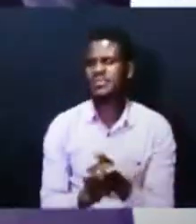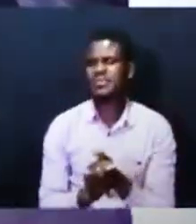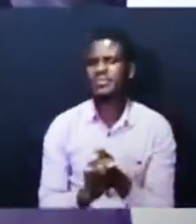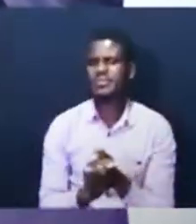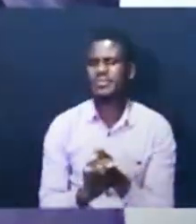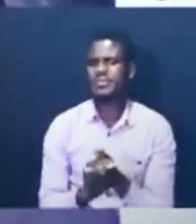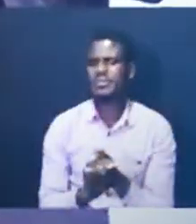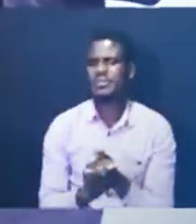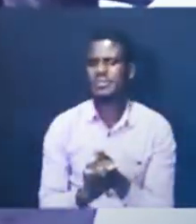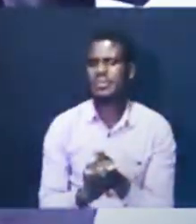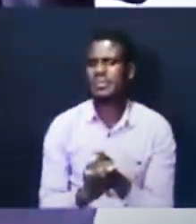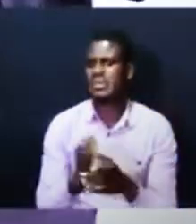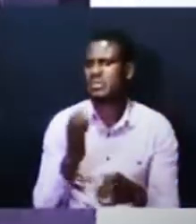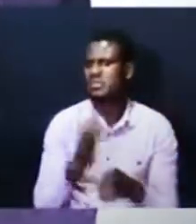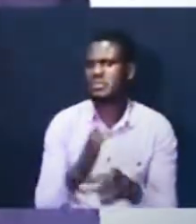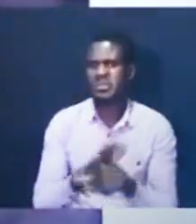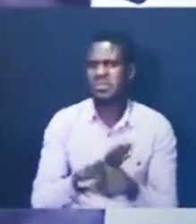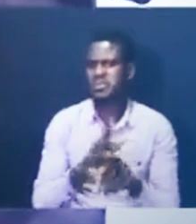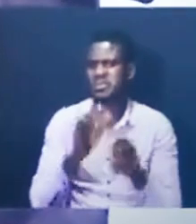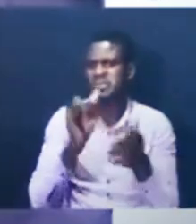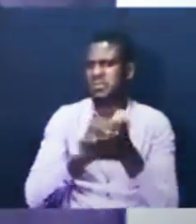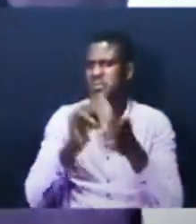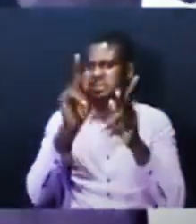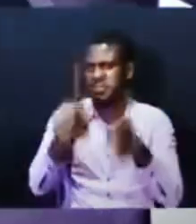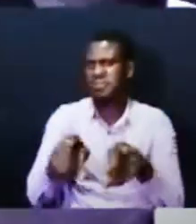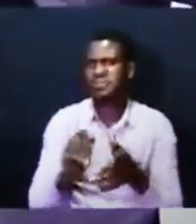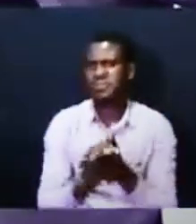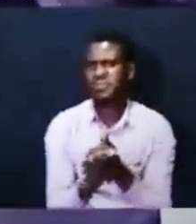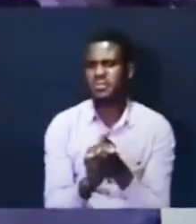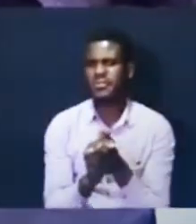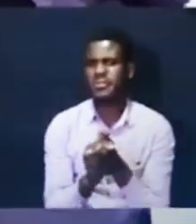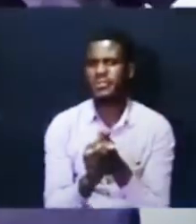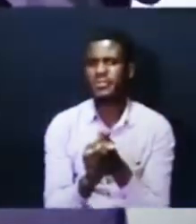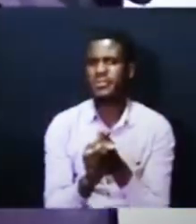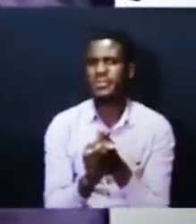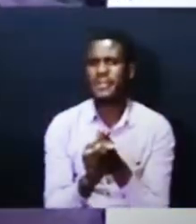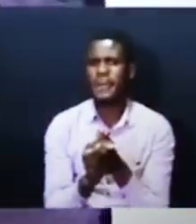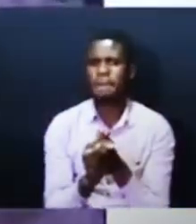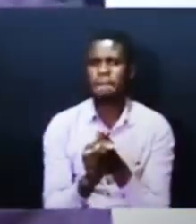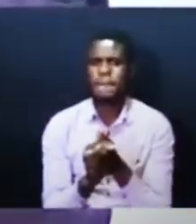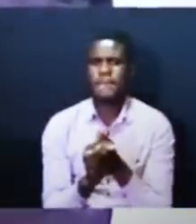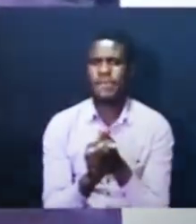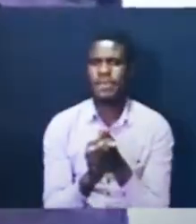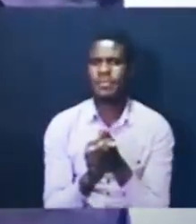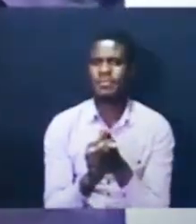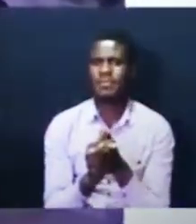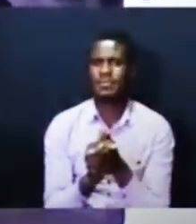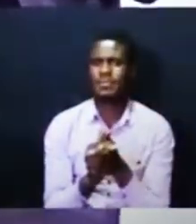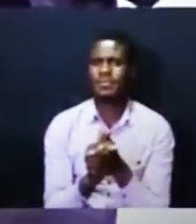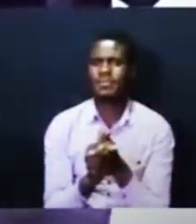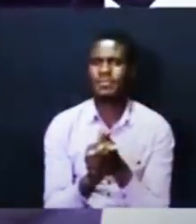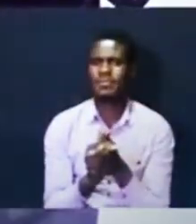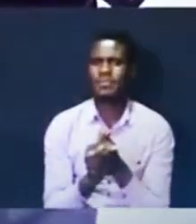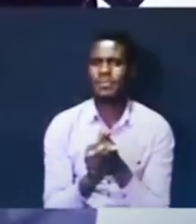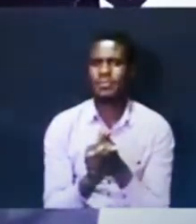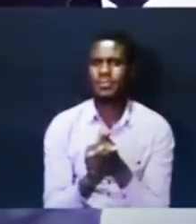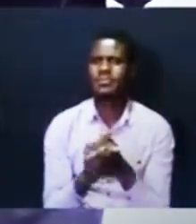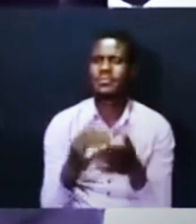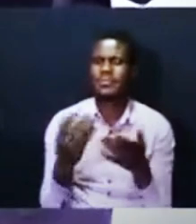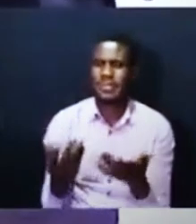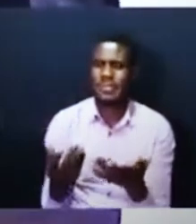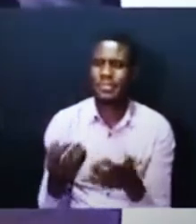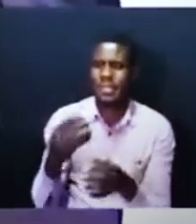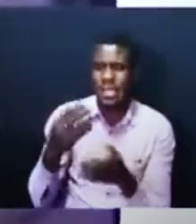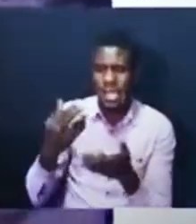de nanso de nam no so beba no onue. You realize that, like you were saying, we have been dealing with the first part of this